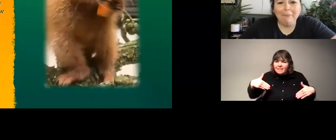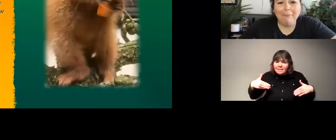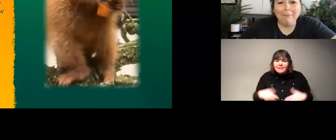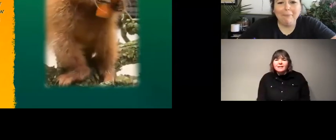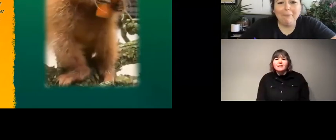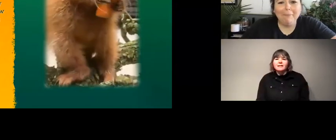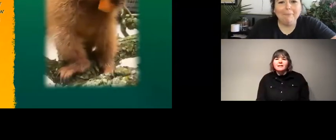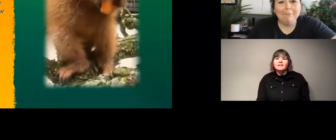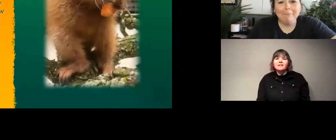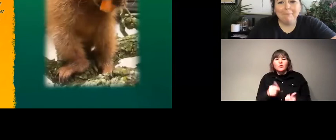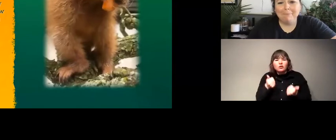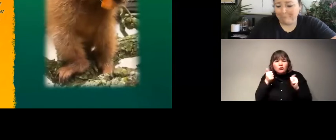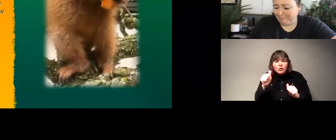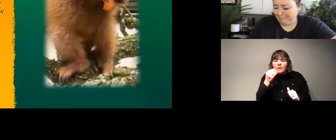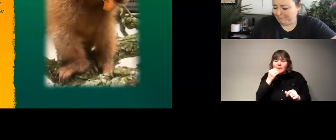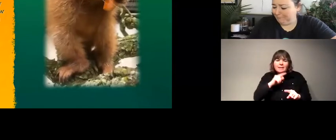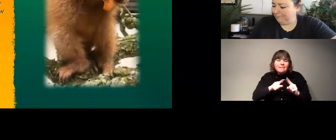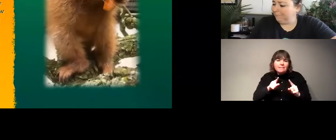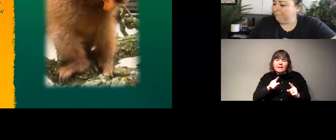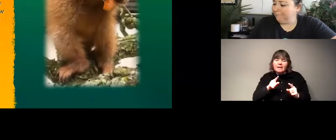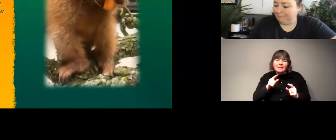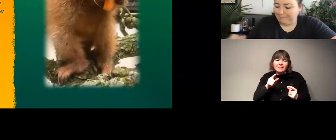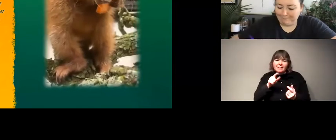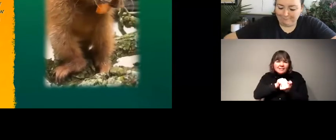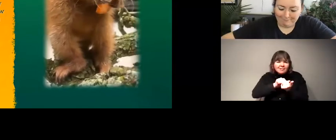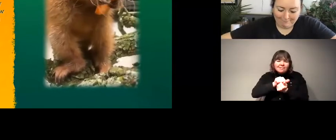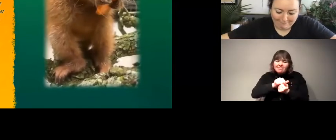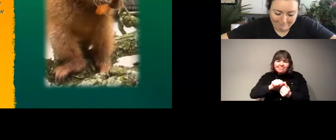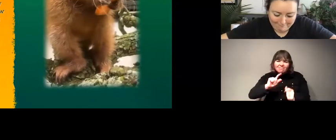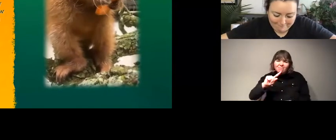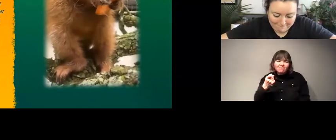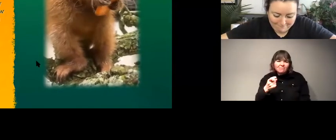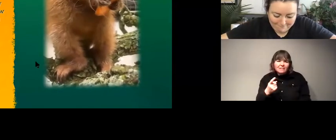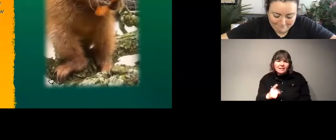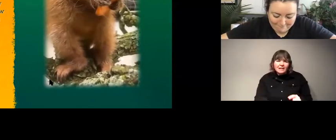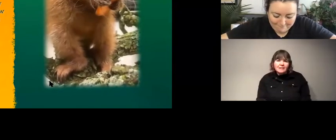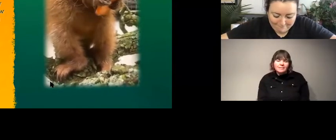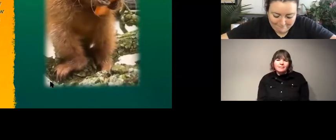going through the motions and trying to eat, but it doesn't have the mechanics yet. So that's cool.